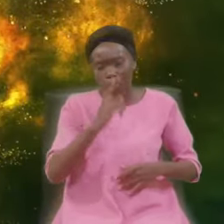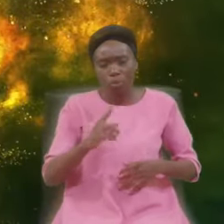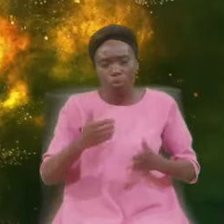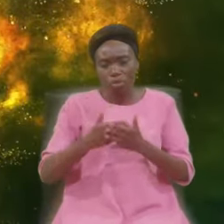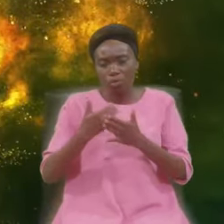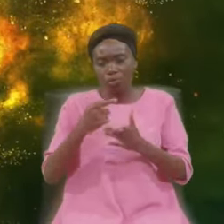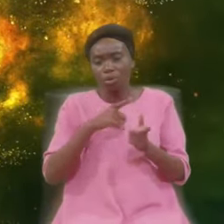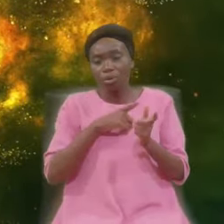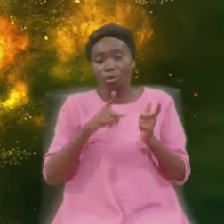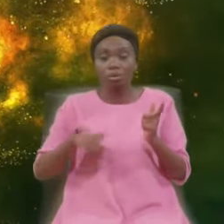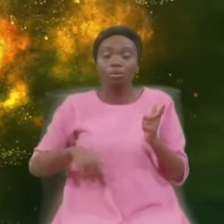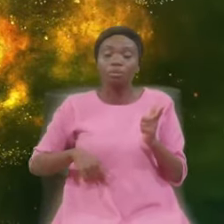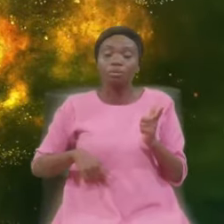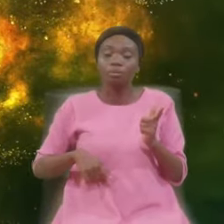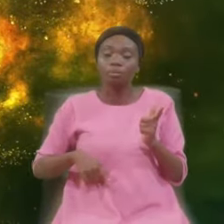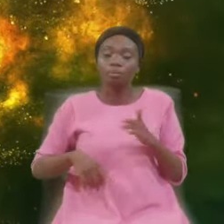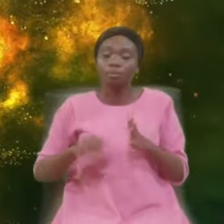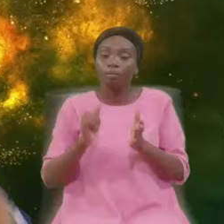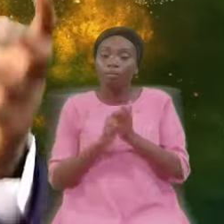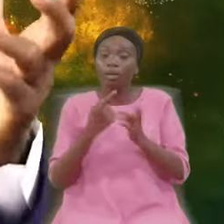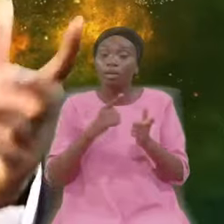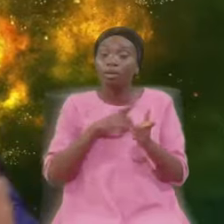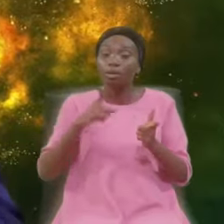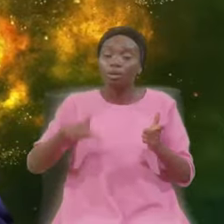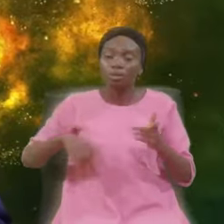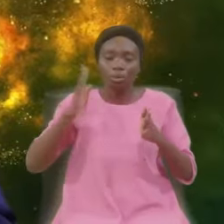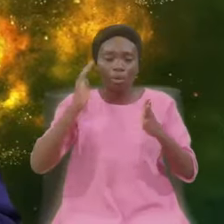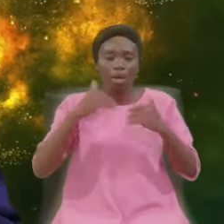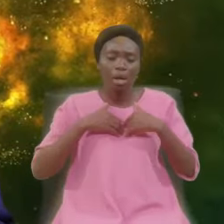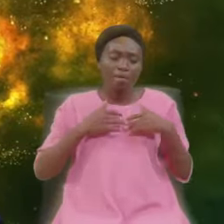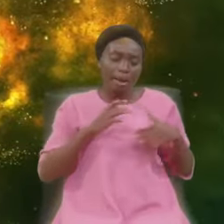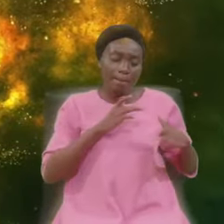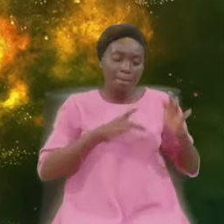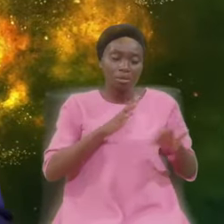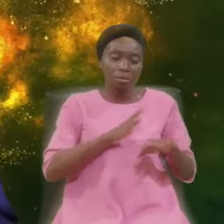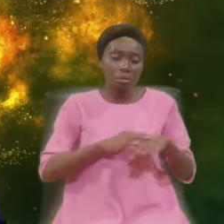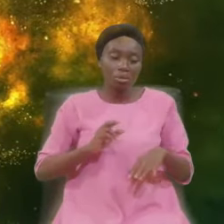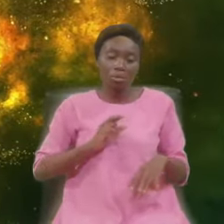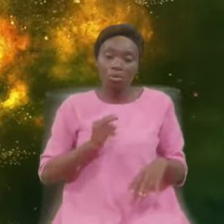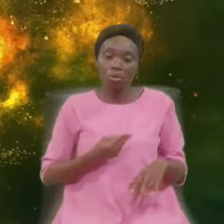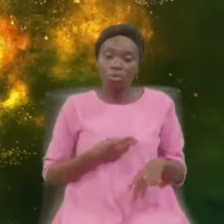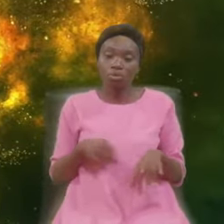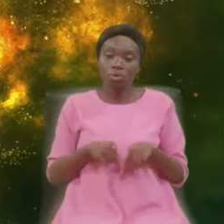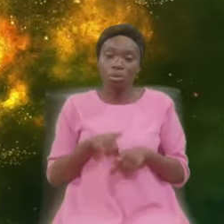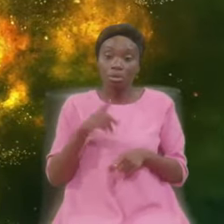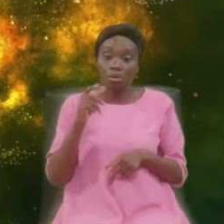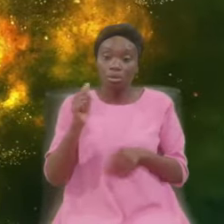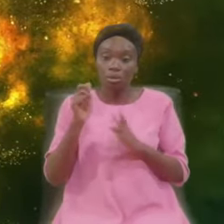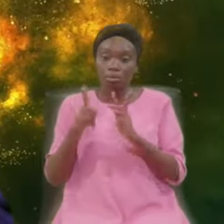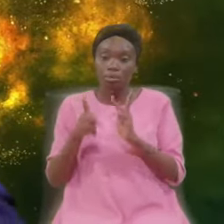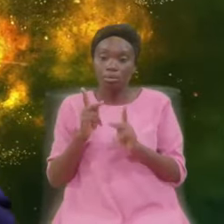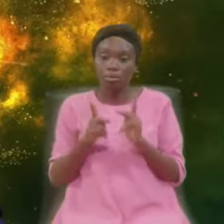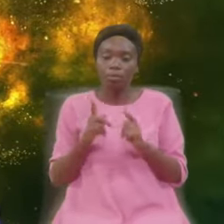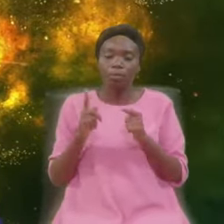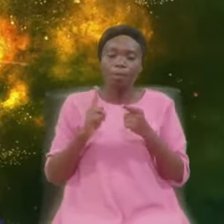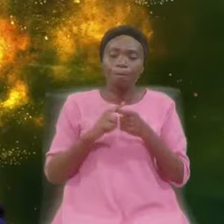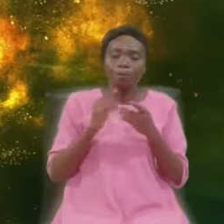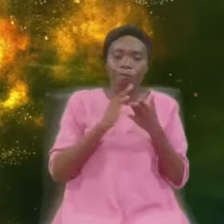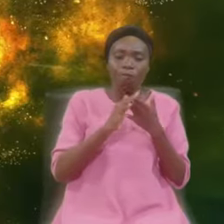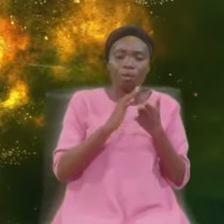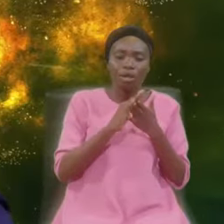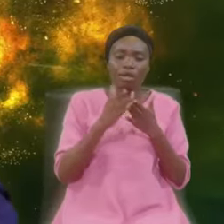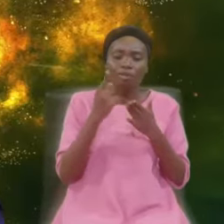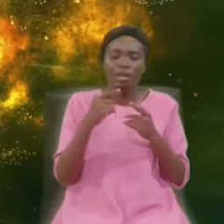the Lord, that the Lord will have mercy upon us as a people, to forgive